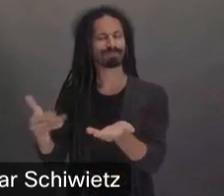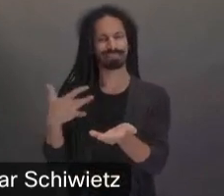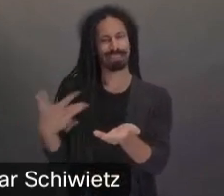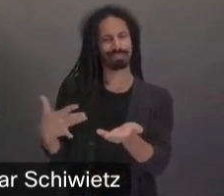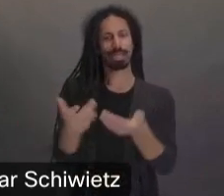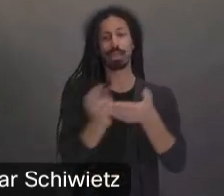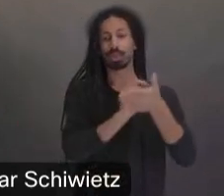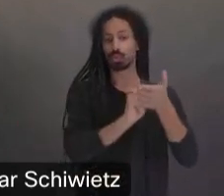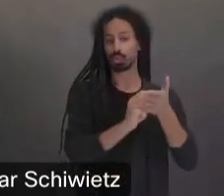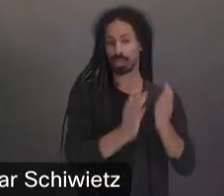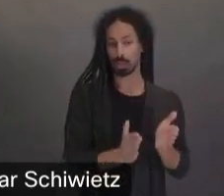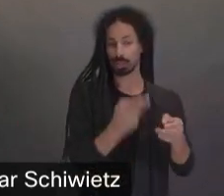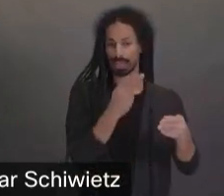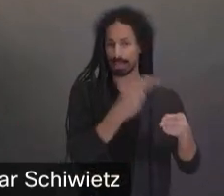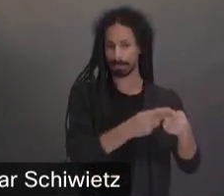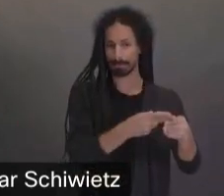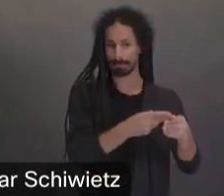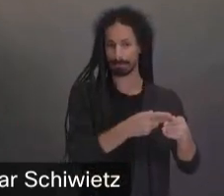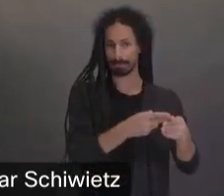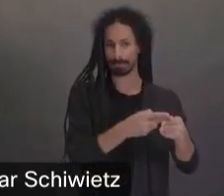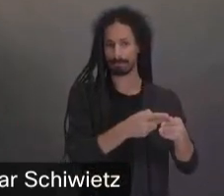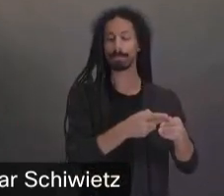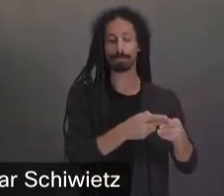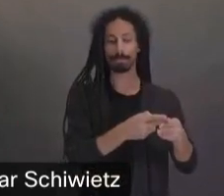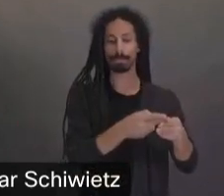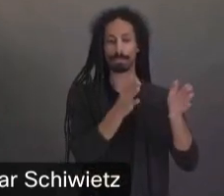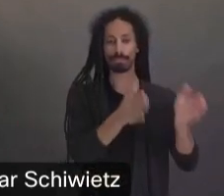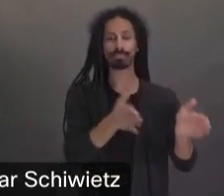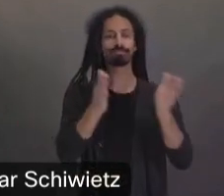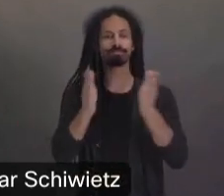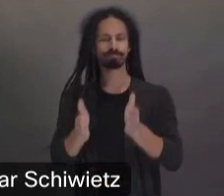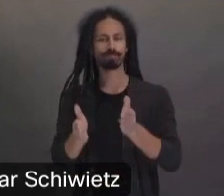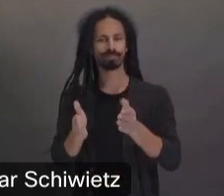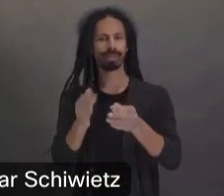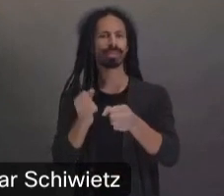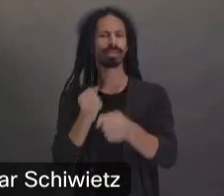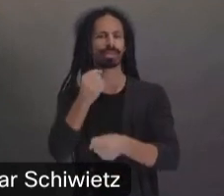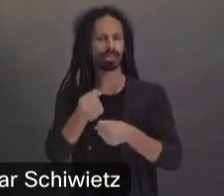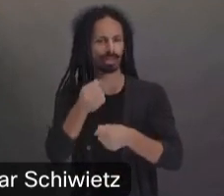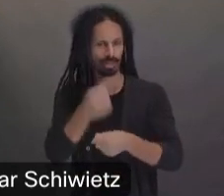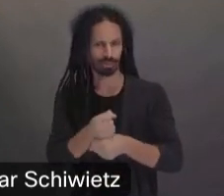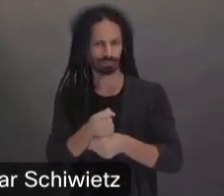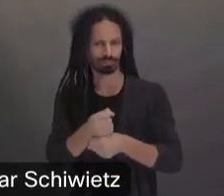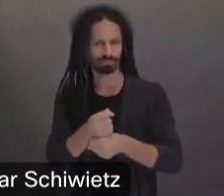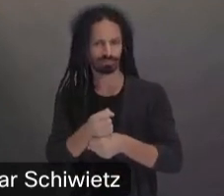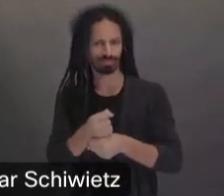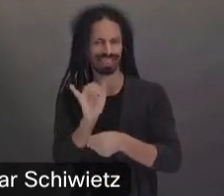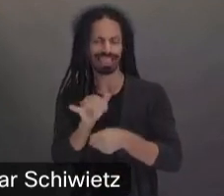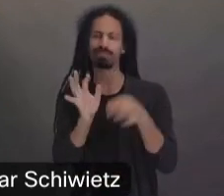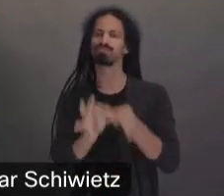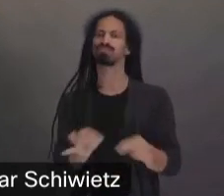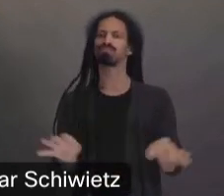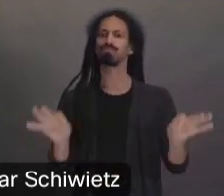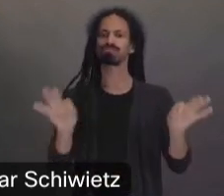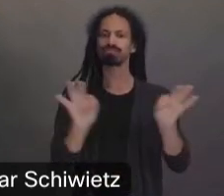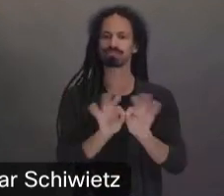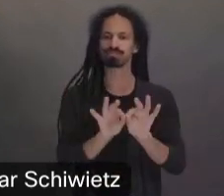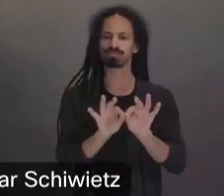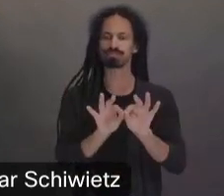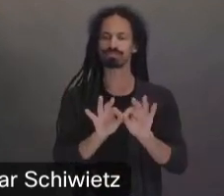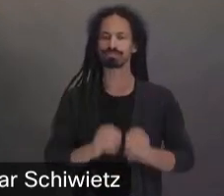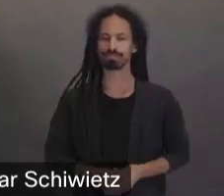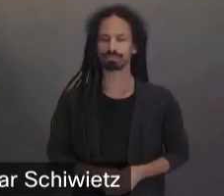element followed by a date element. And this is key